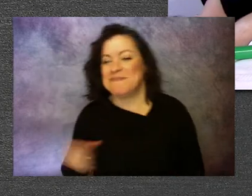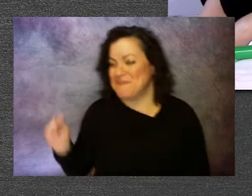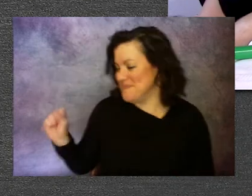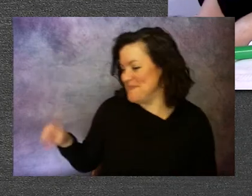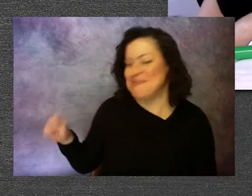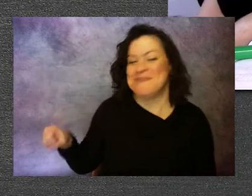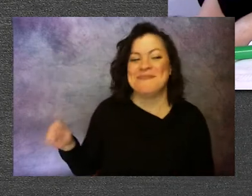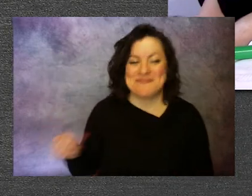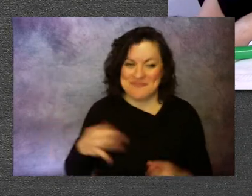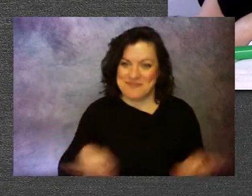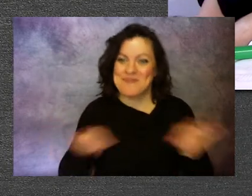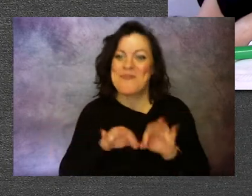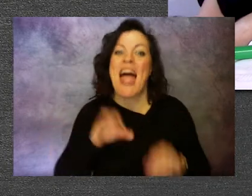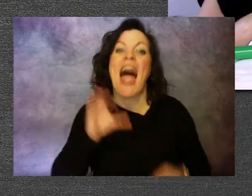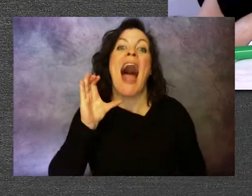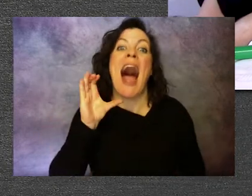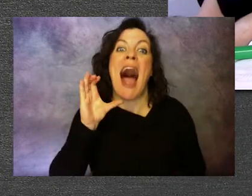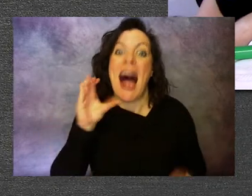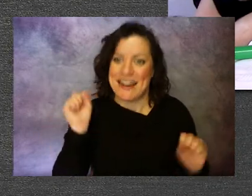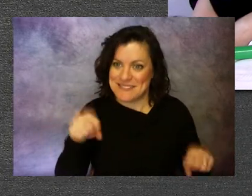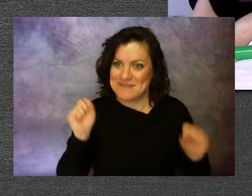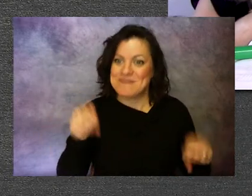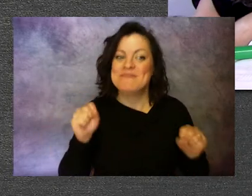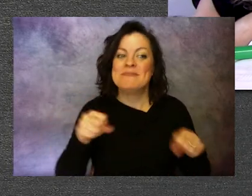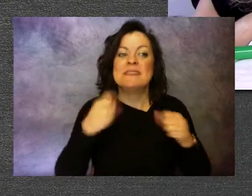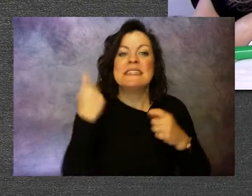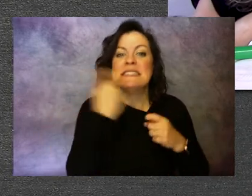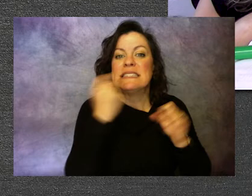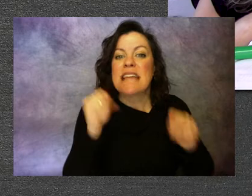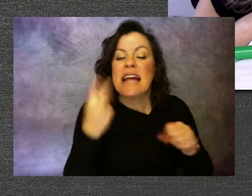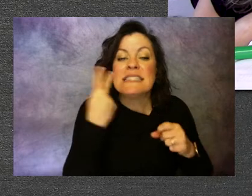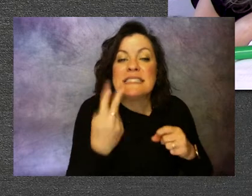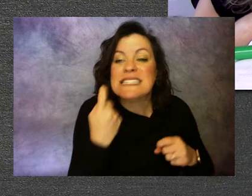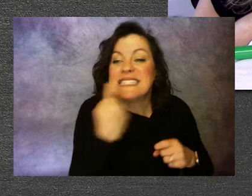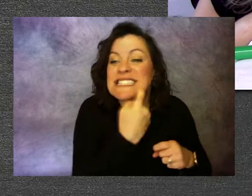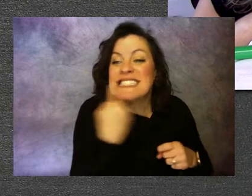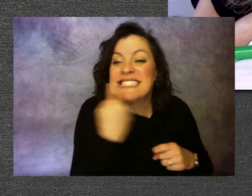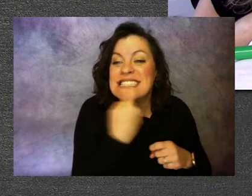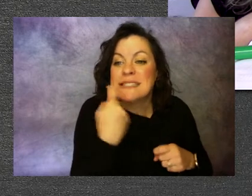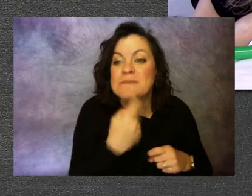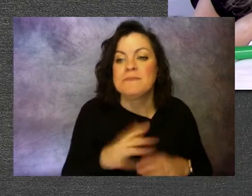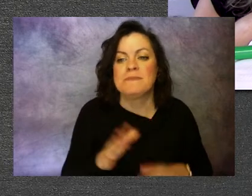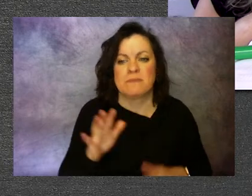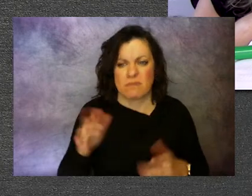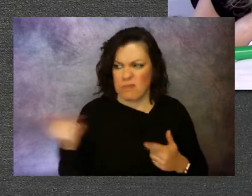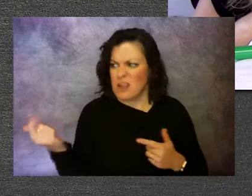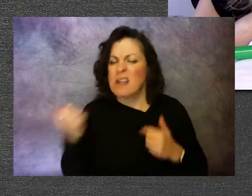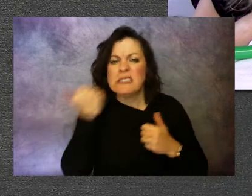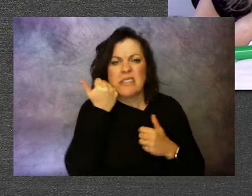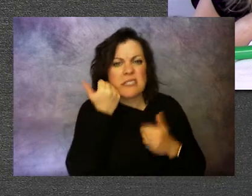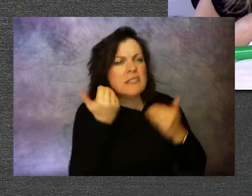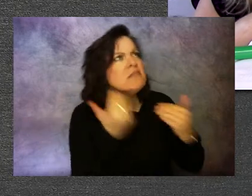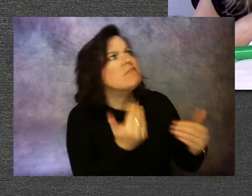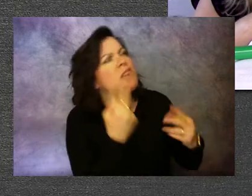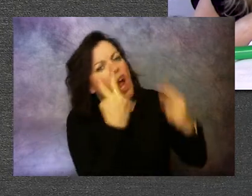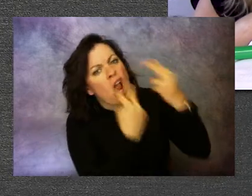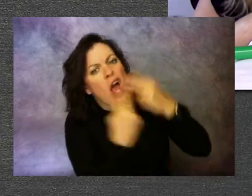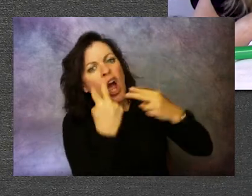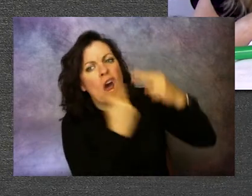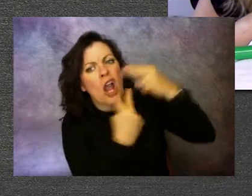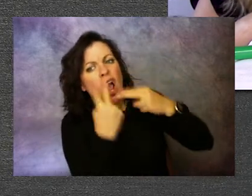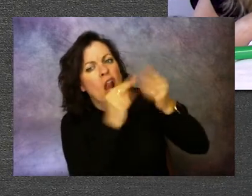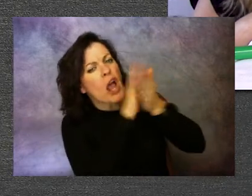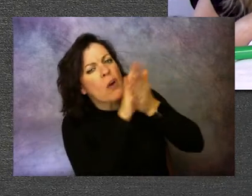your mouth really wide so the dentist can see your teeth. Yeah, and then she looked in there and she cleaned